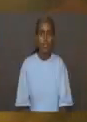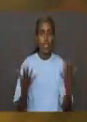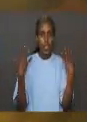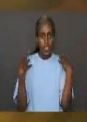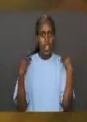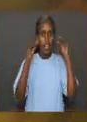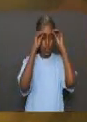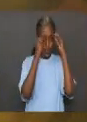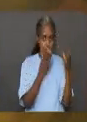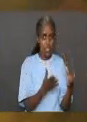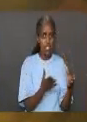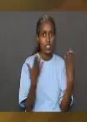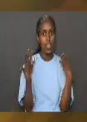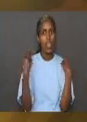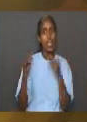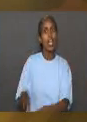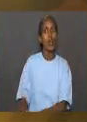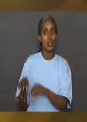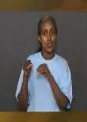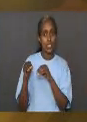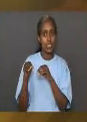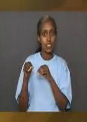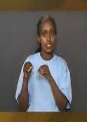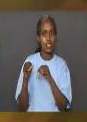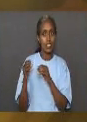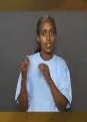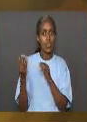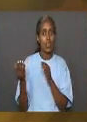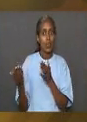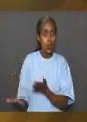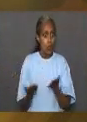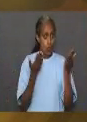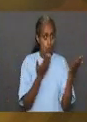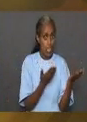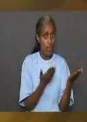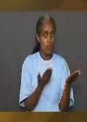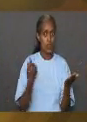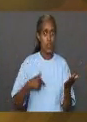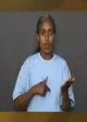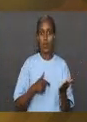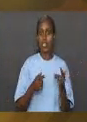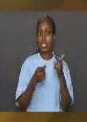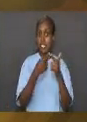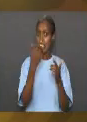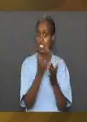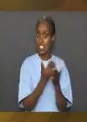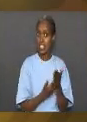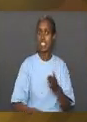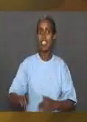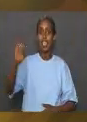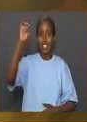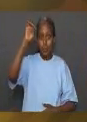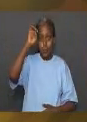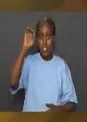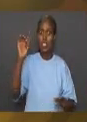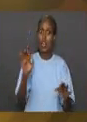Hello, teacher. Hello, students. Welcome to our second lesson on exponential